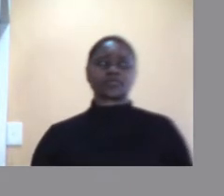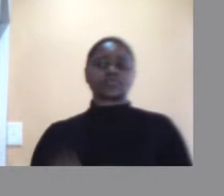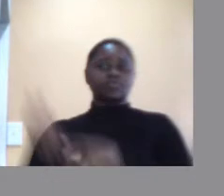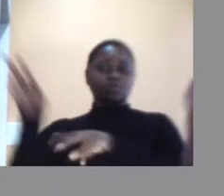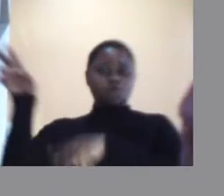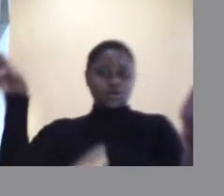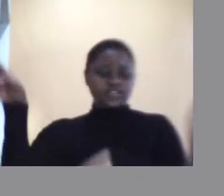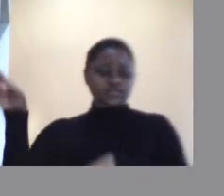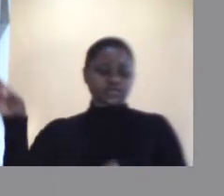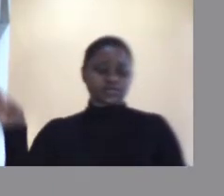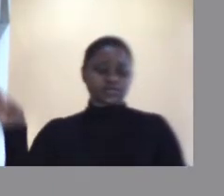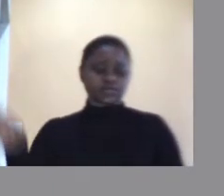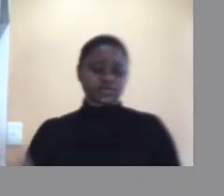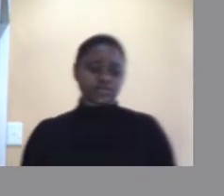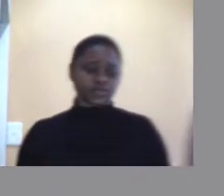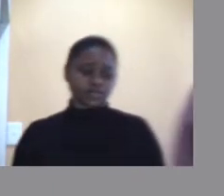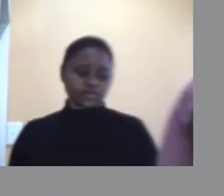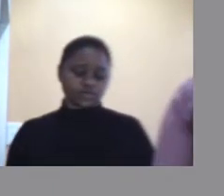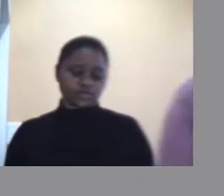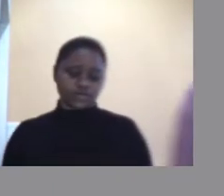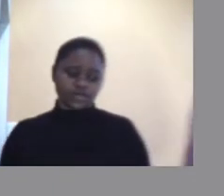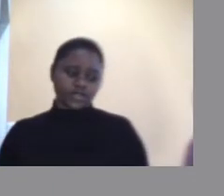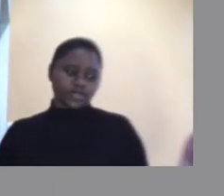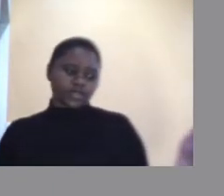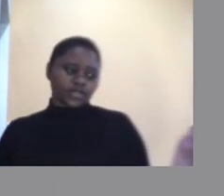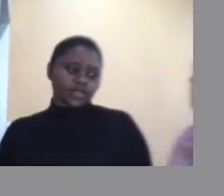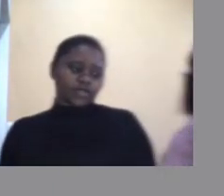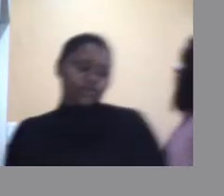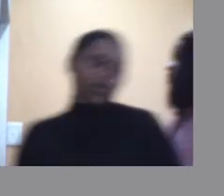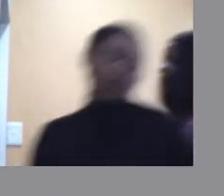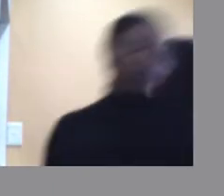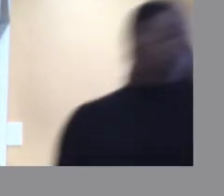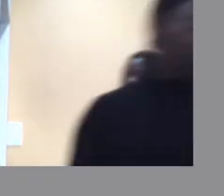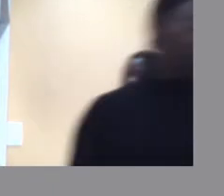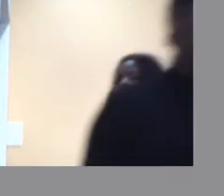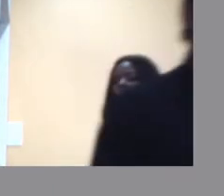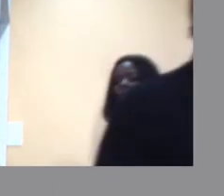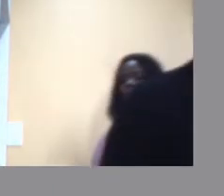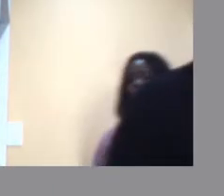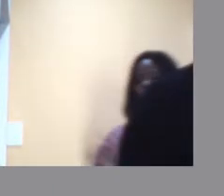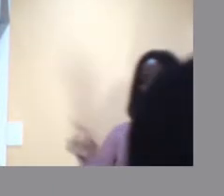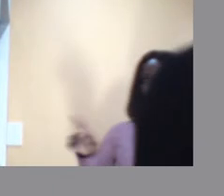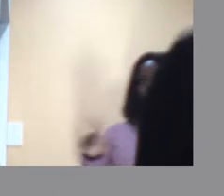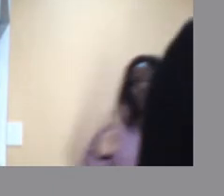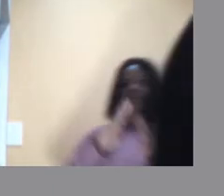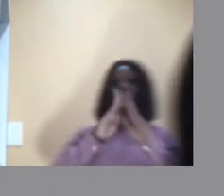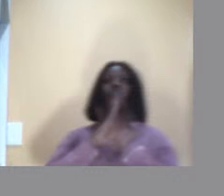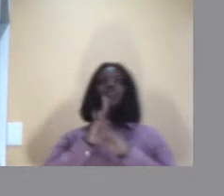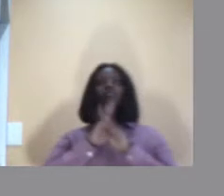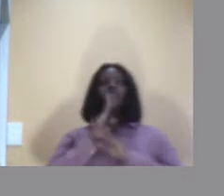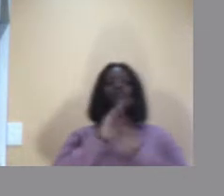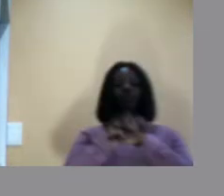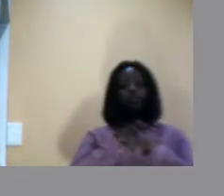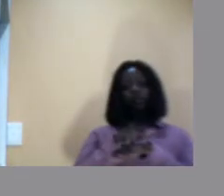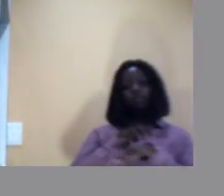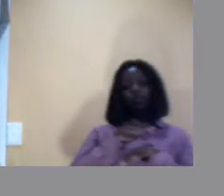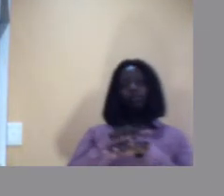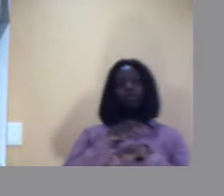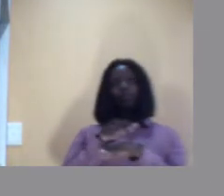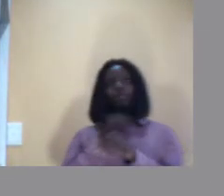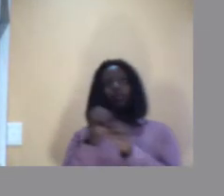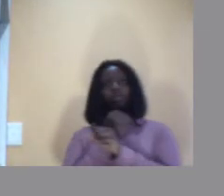Quoting him, I quote, the commercialization of white agriculture was aided by the massive programs